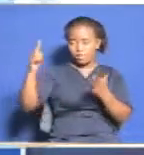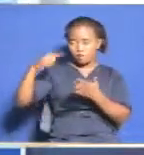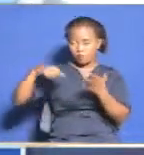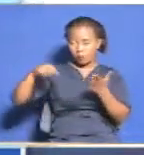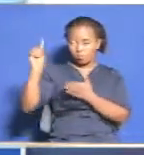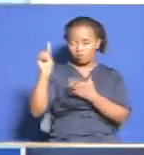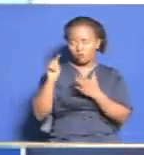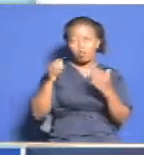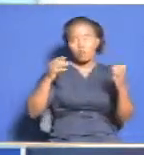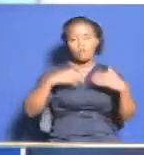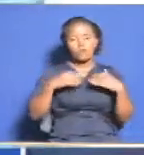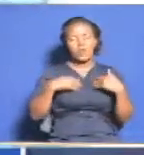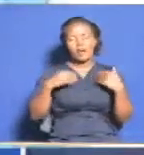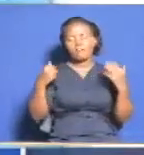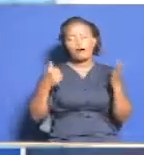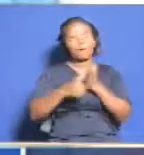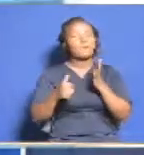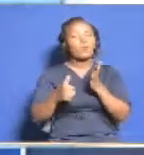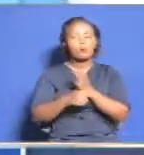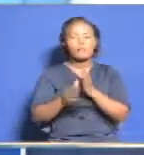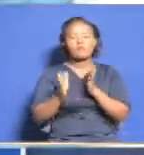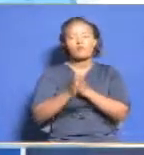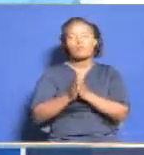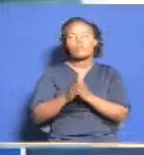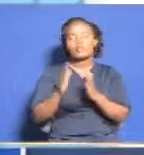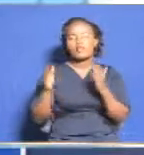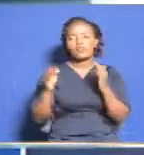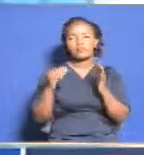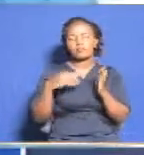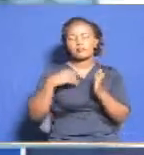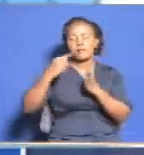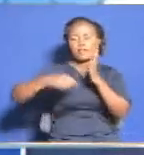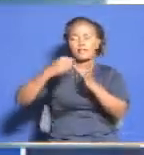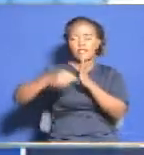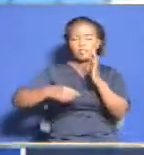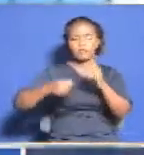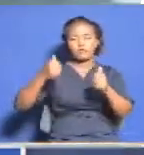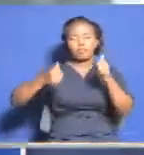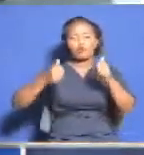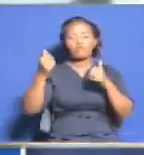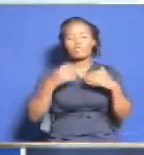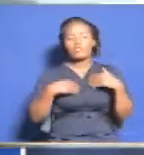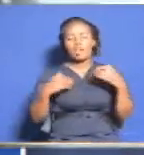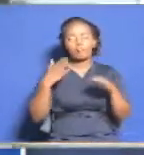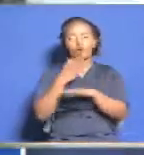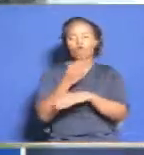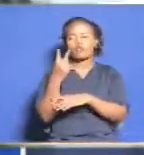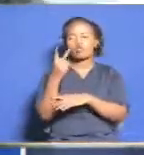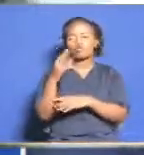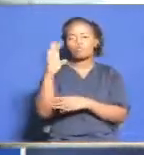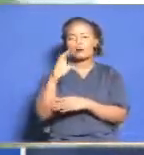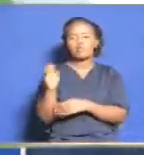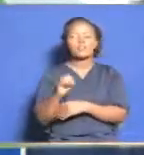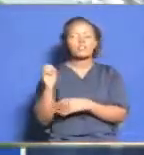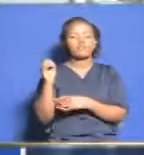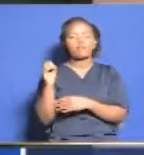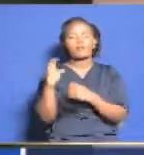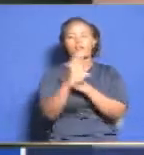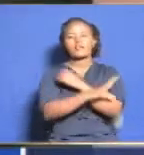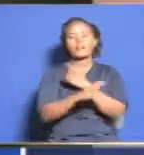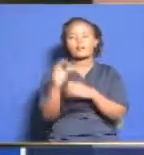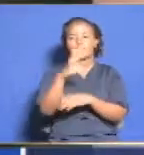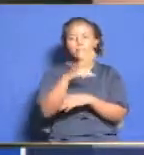deal a blow to the insurance industry premium, which contributes slightly over 2% of the country's GDP.